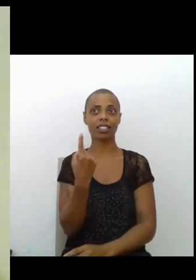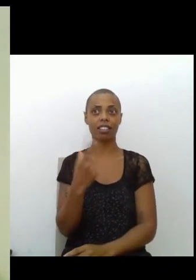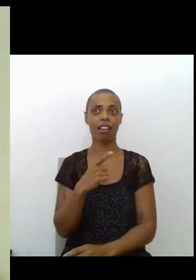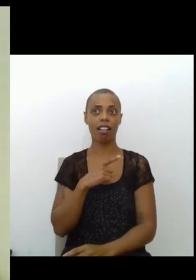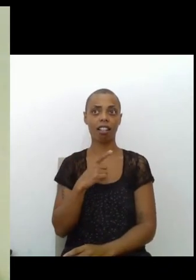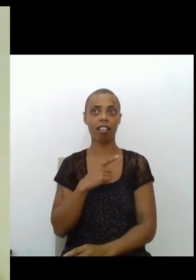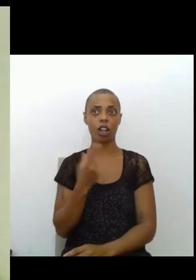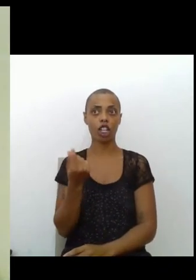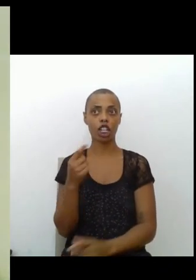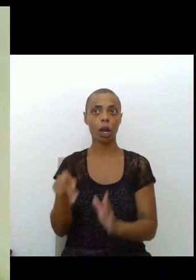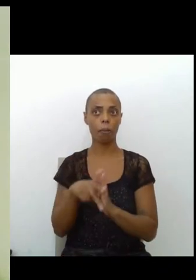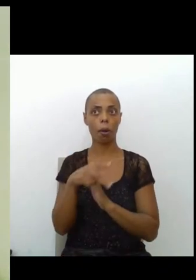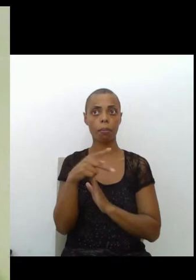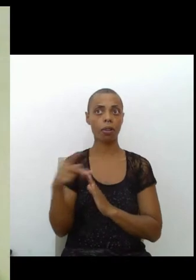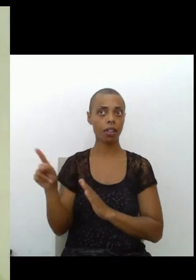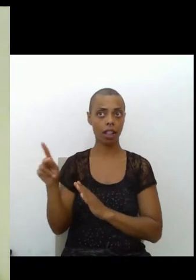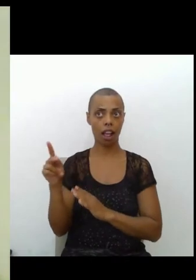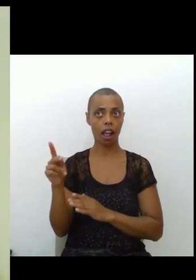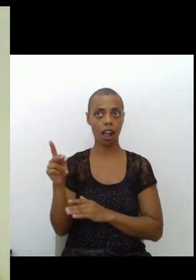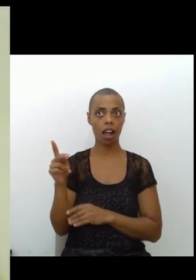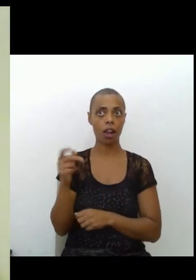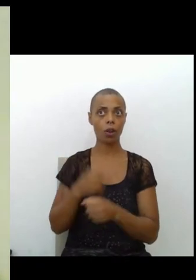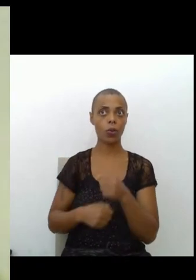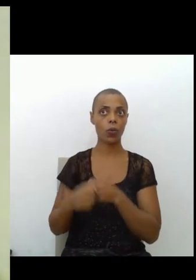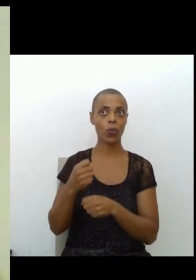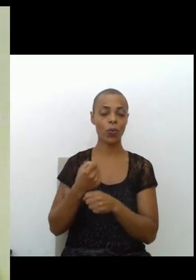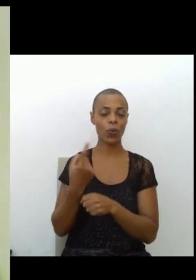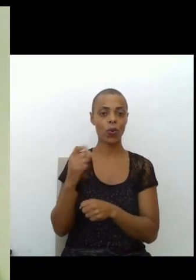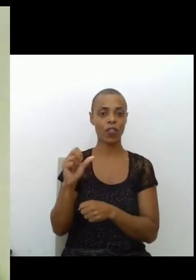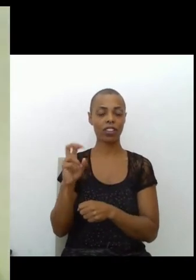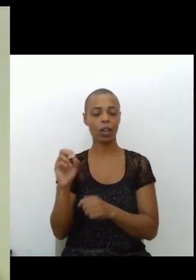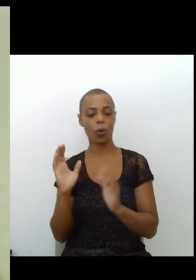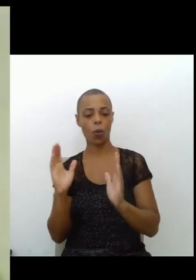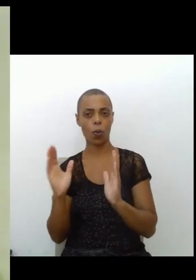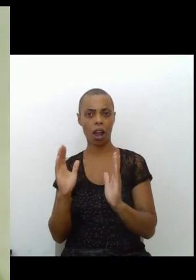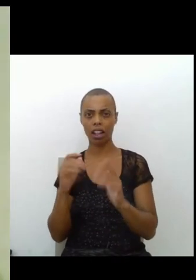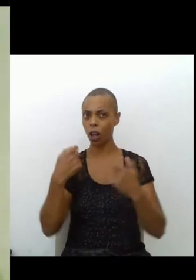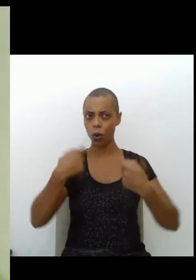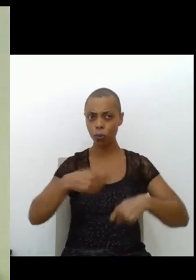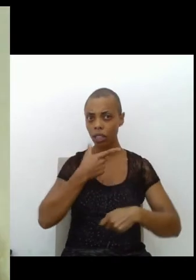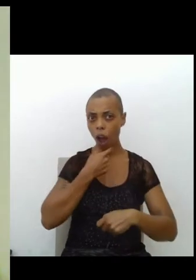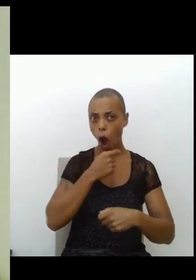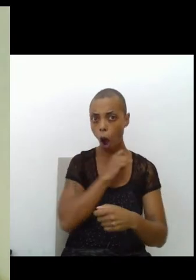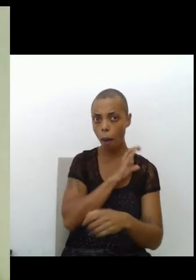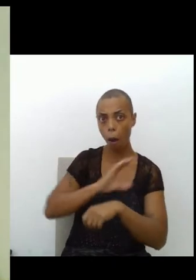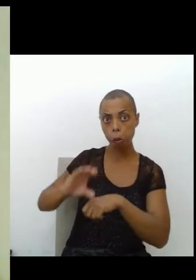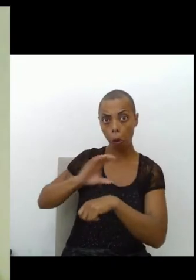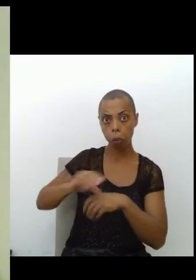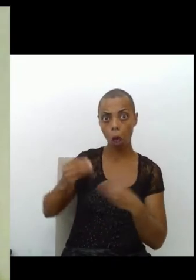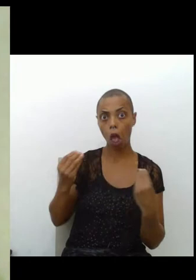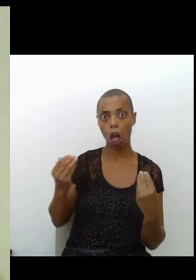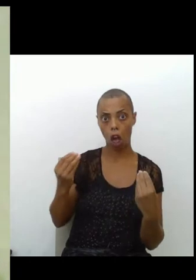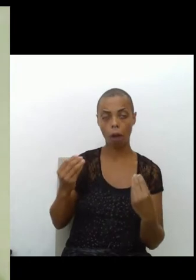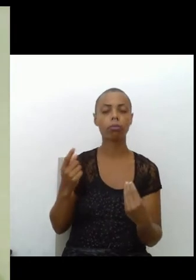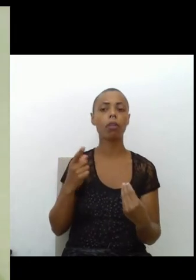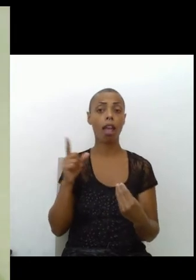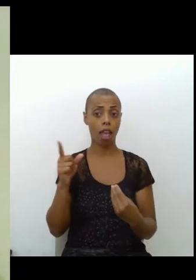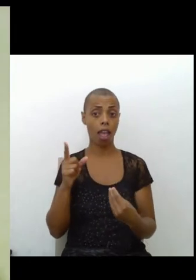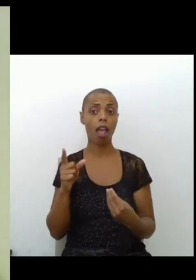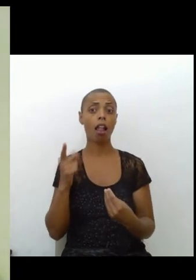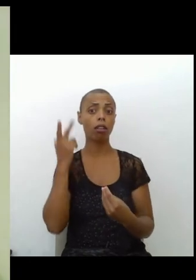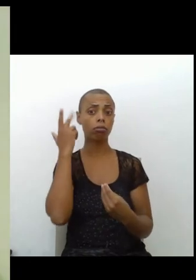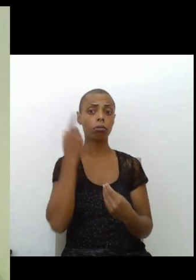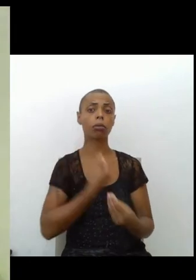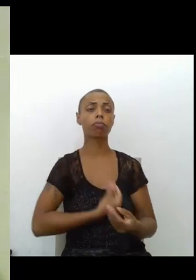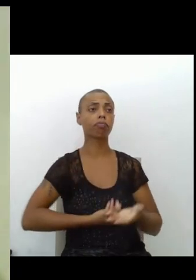sometimes she lived together with with a girlfriend or was the other woman and she built a house that was